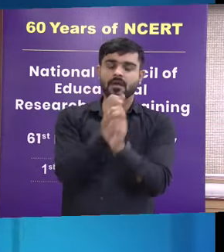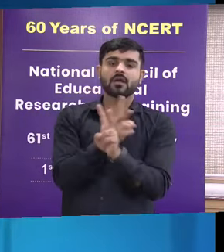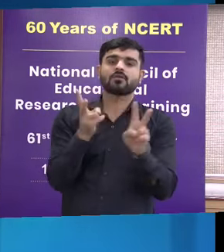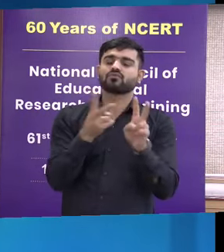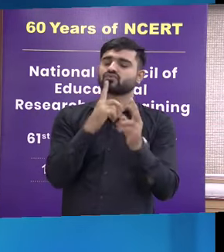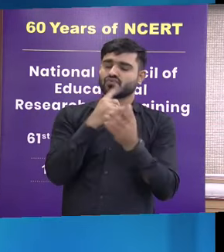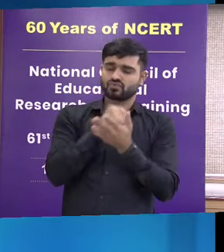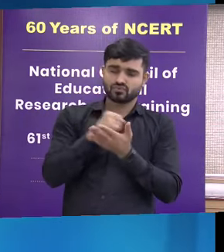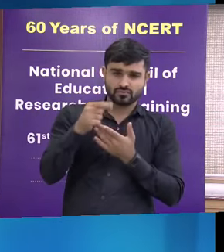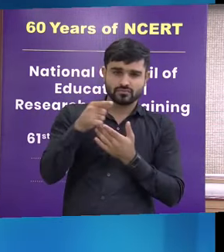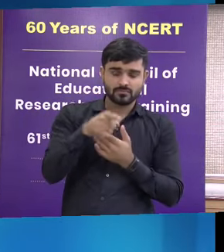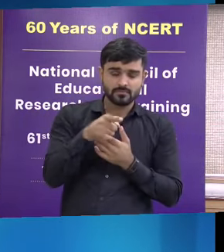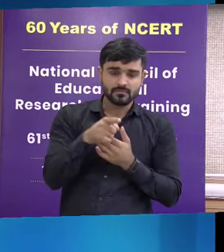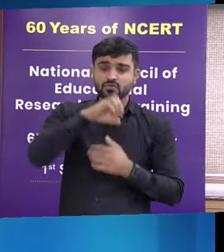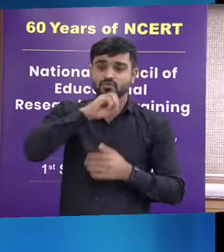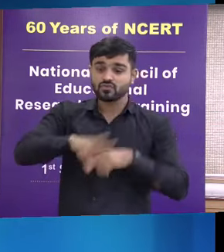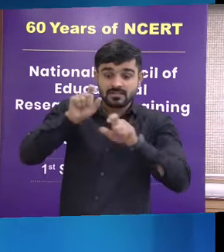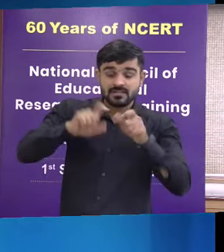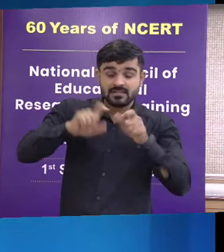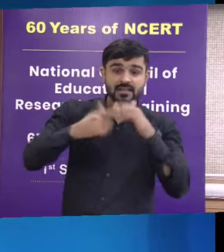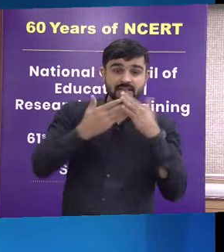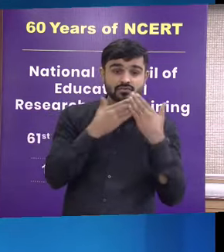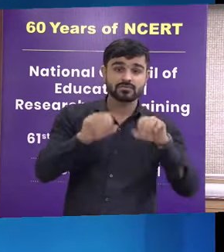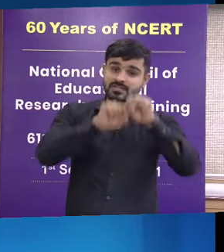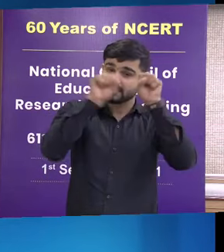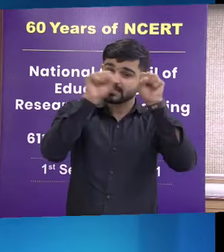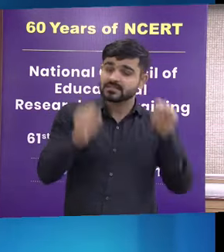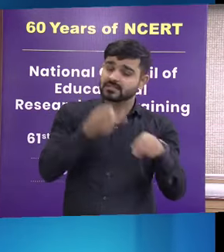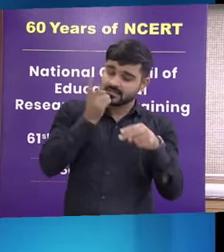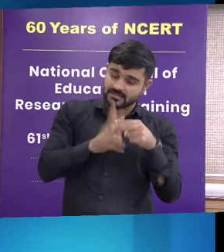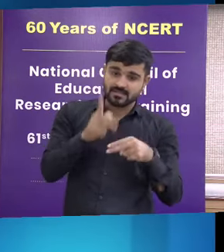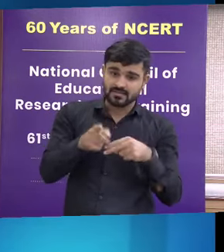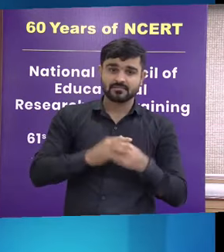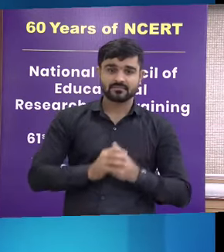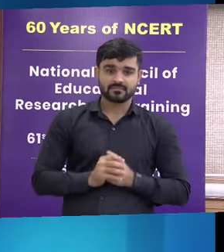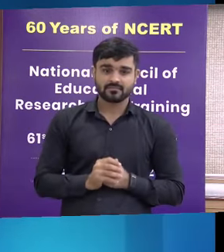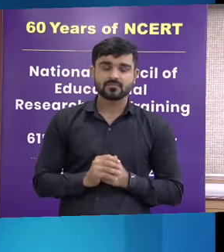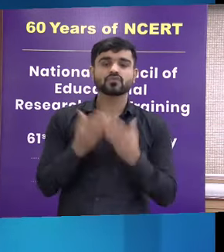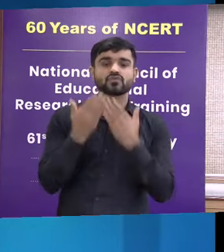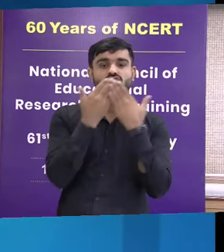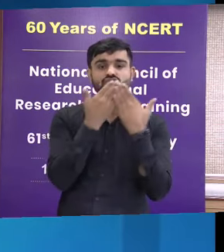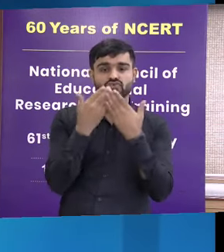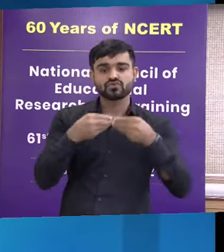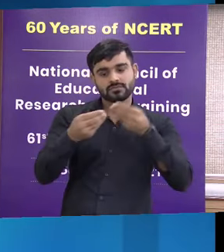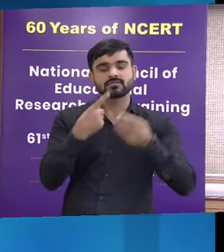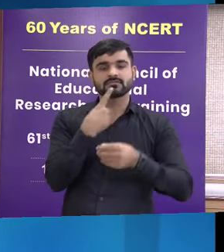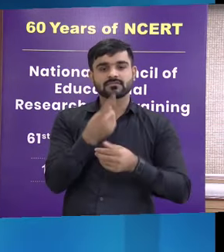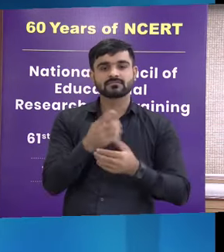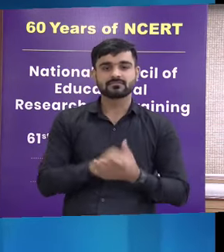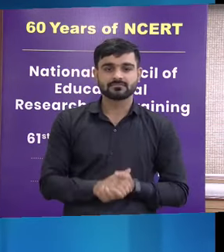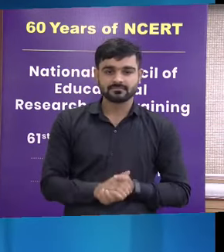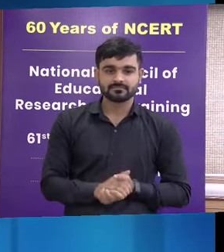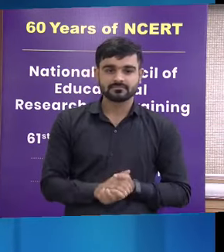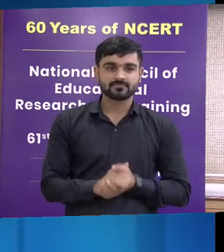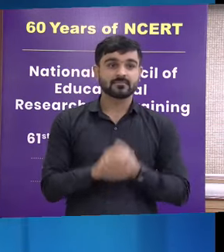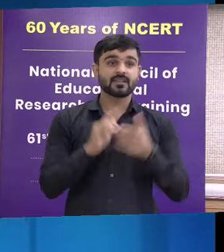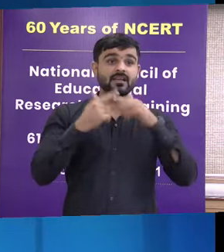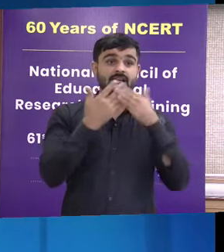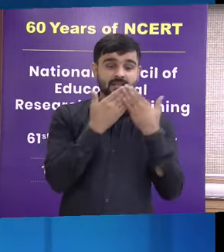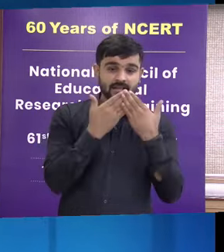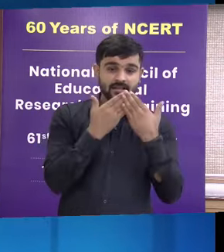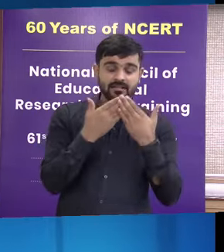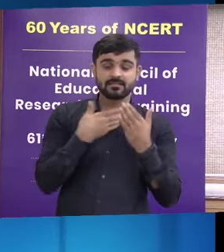good education system, particularly in the school system. Education,